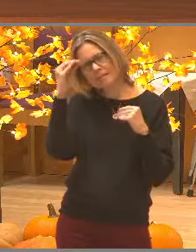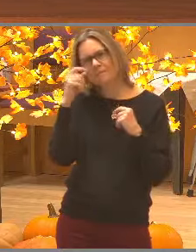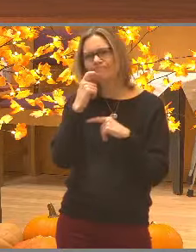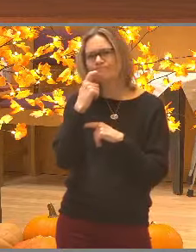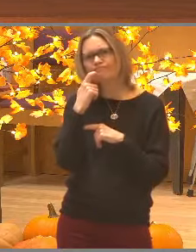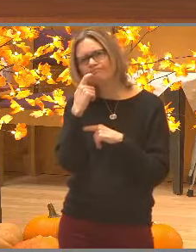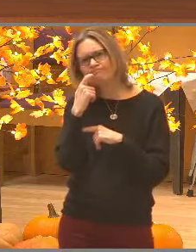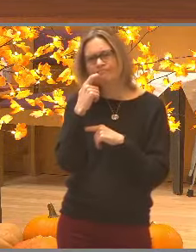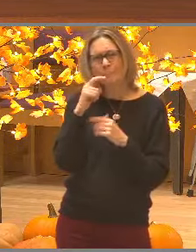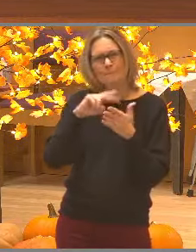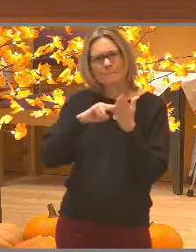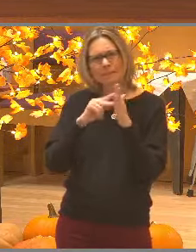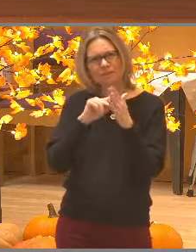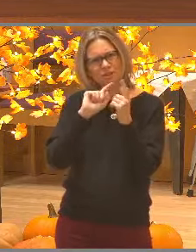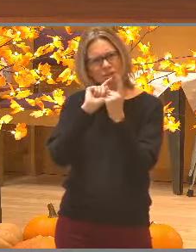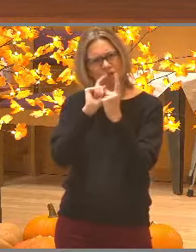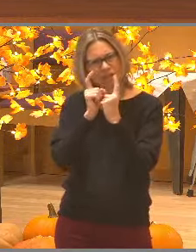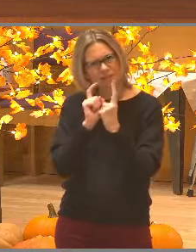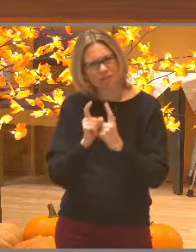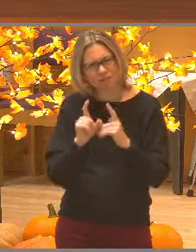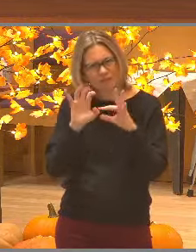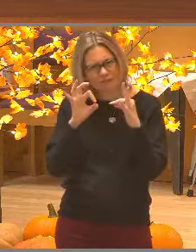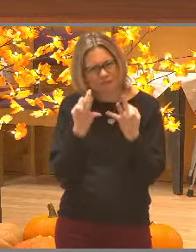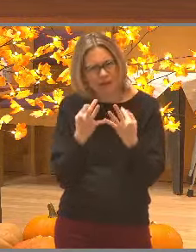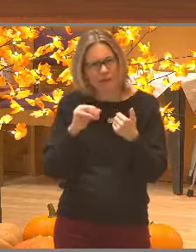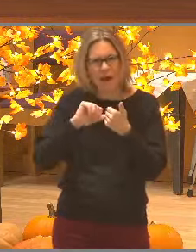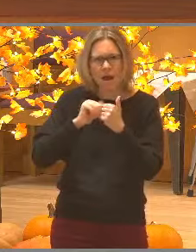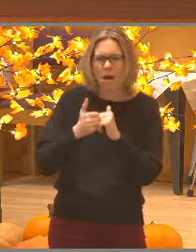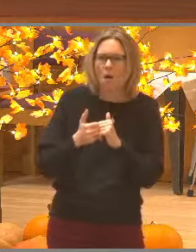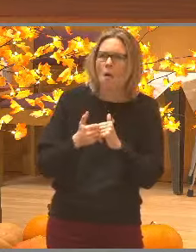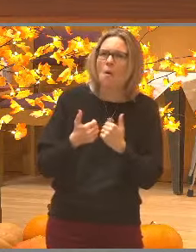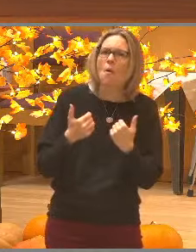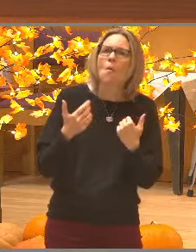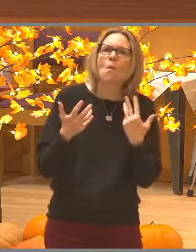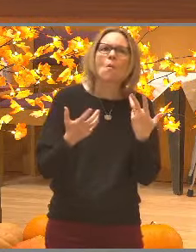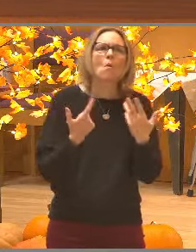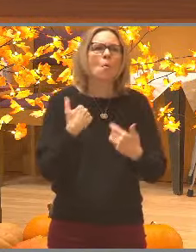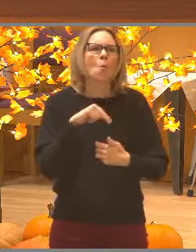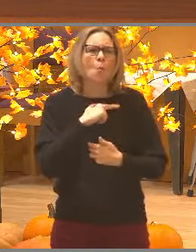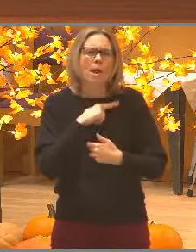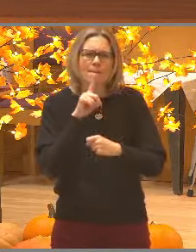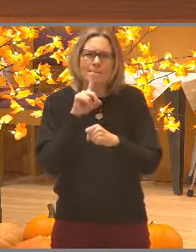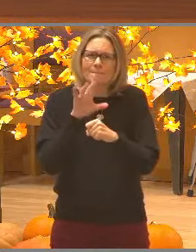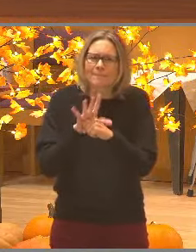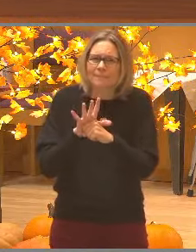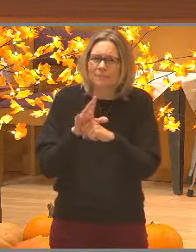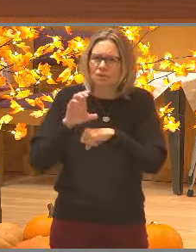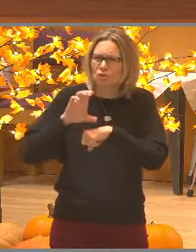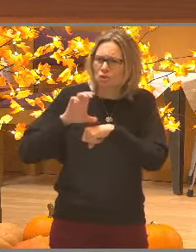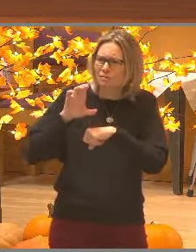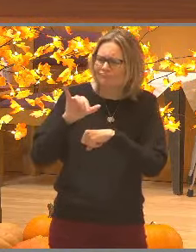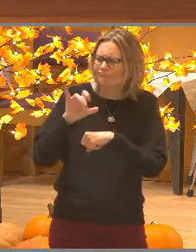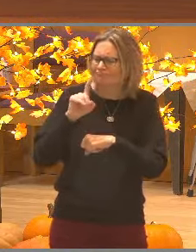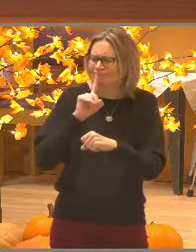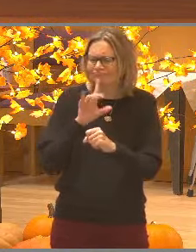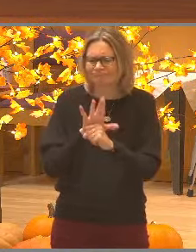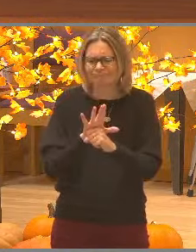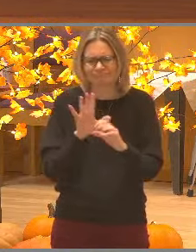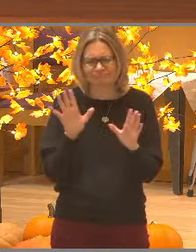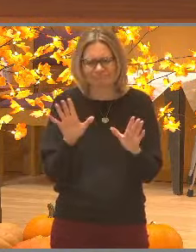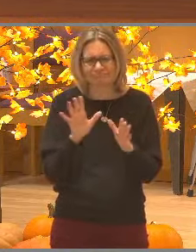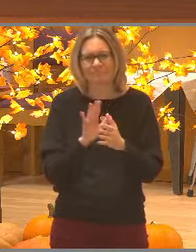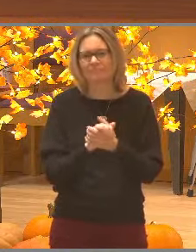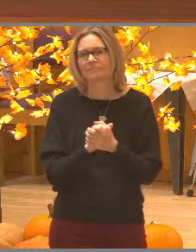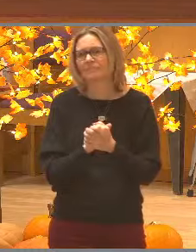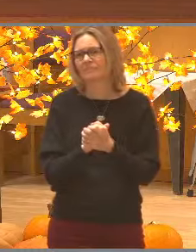bring some changes in my family and how we are going to commit to the church. Yes, totally, absolutely. I will need